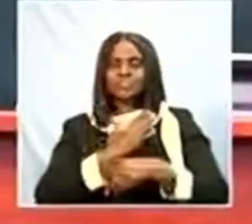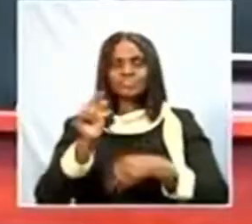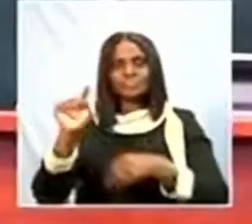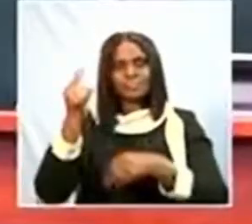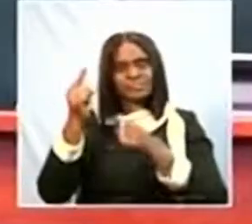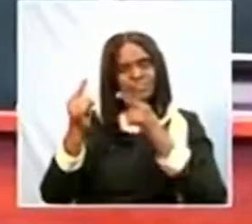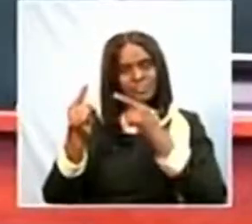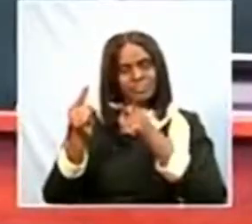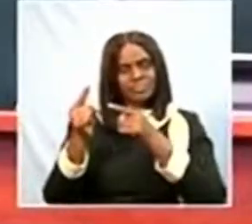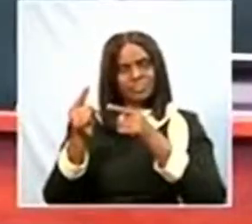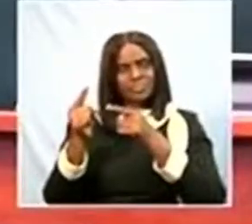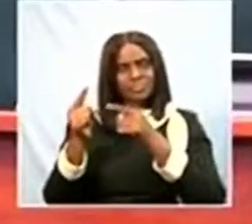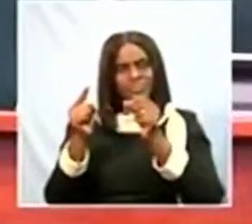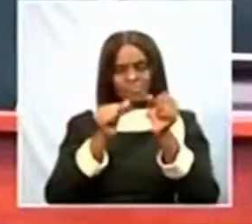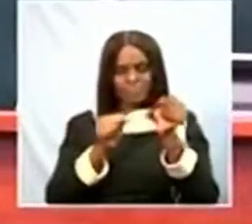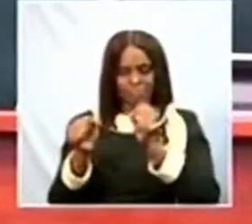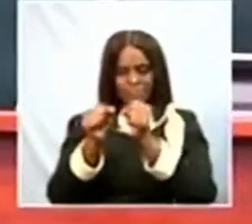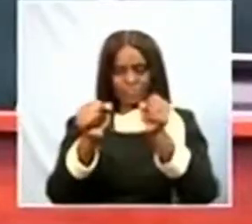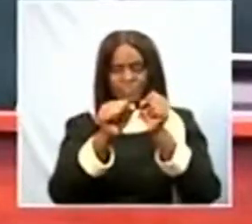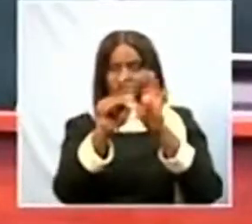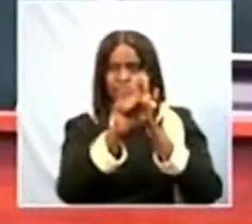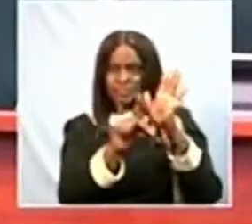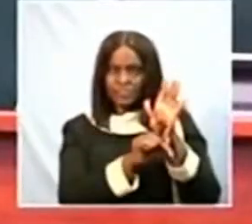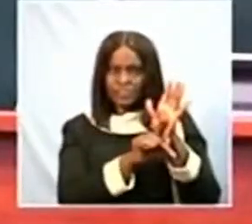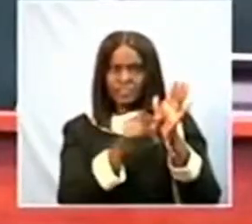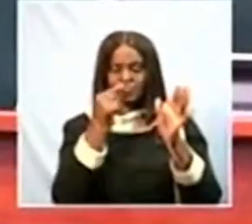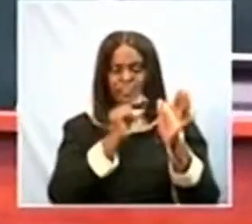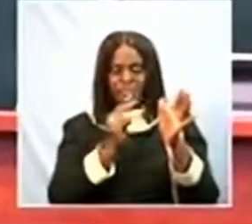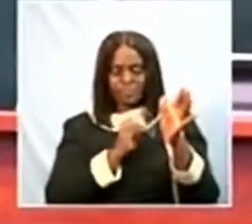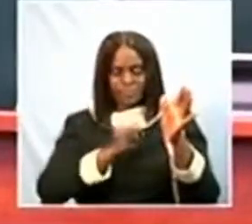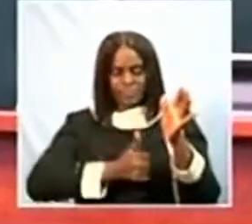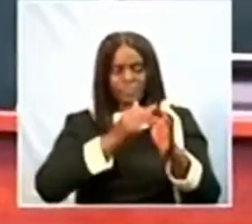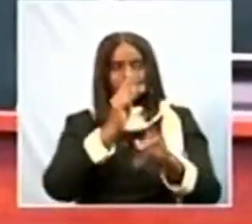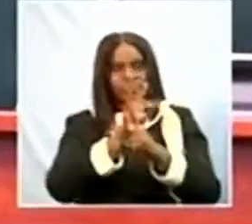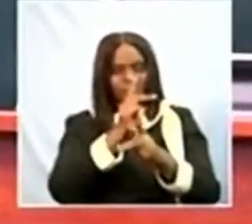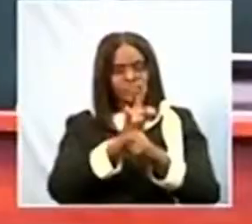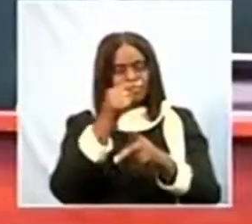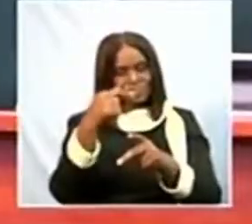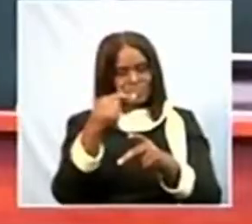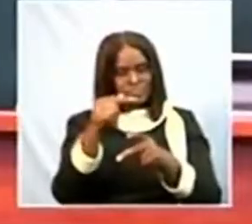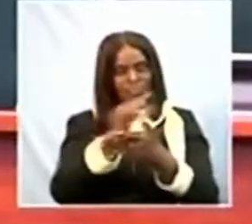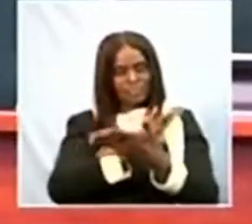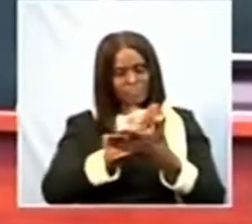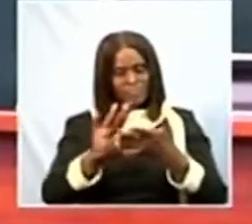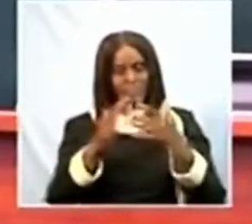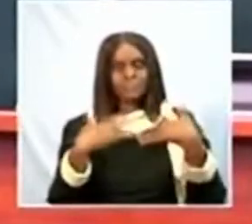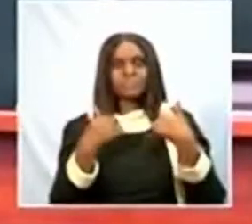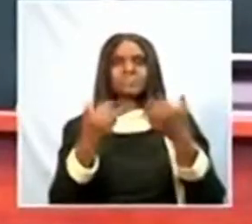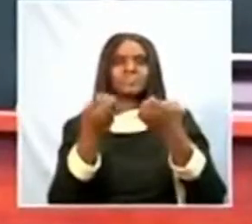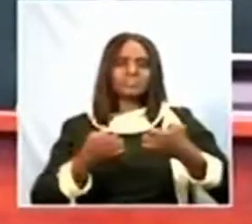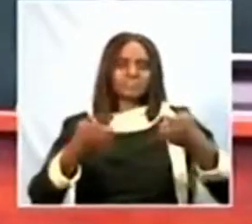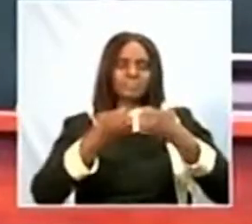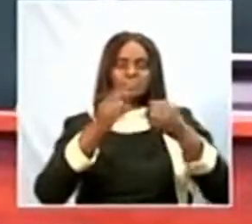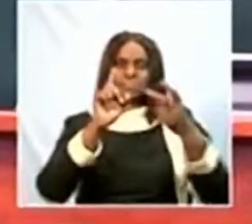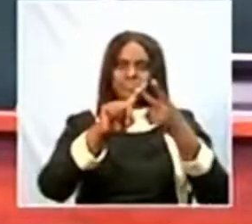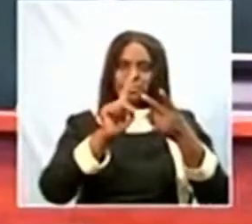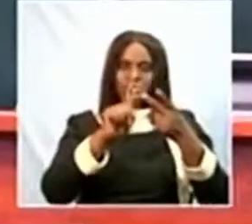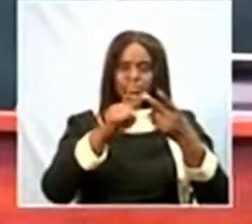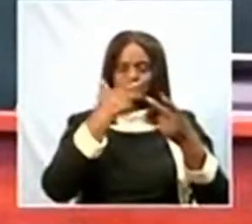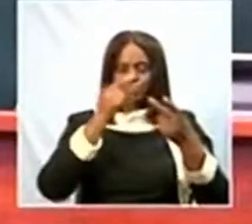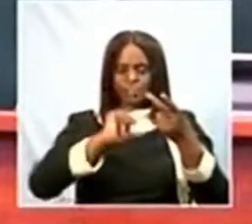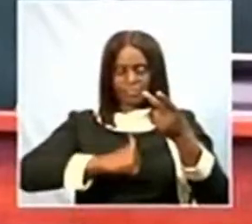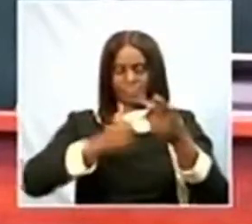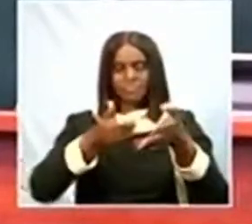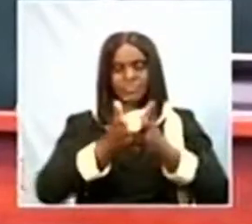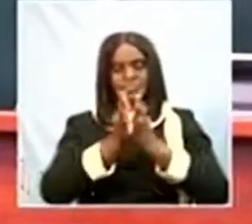that we need more strategic policy responses for us to maintain a green, clean, and healthy environment. My second point is that we must urge the